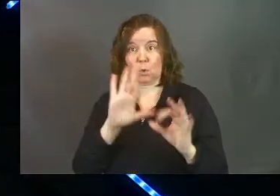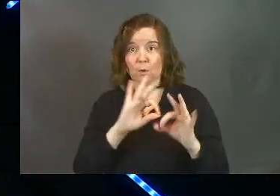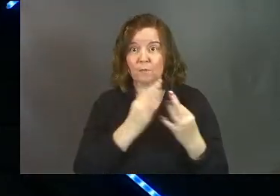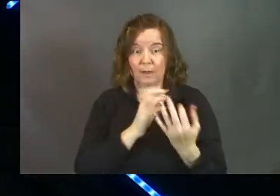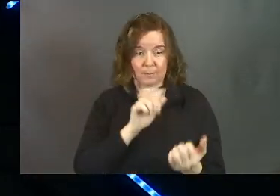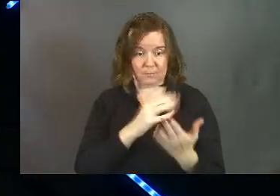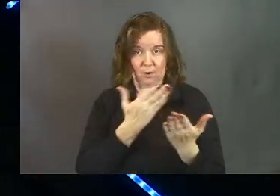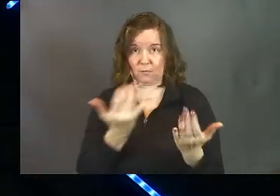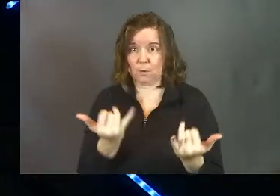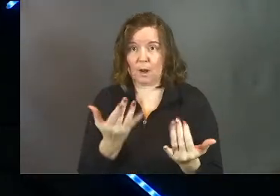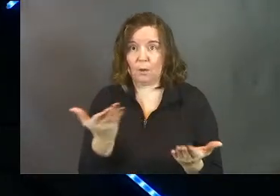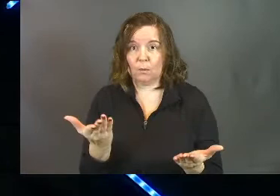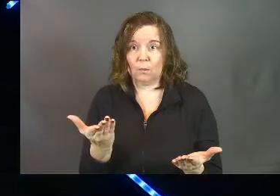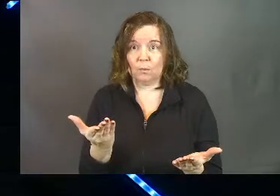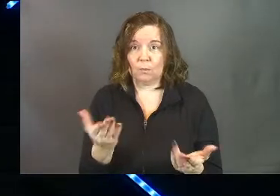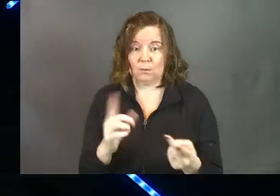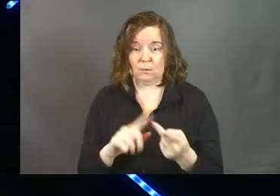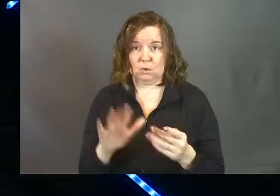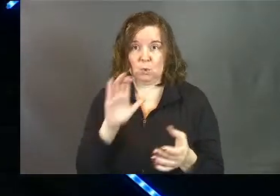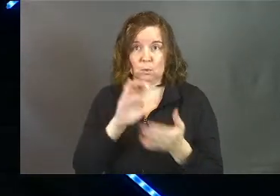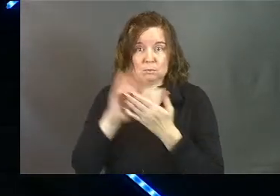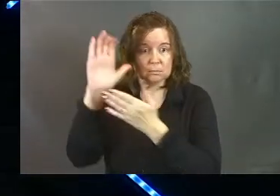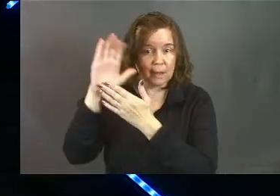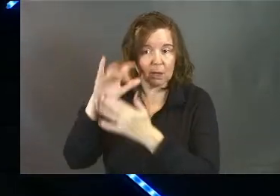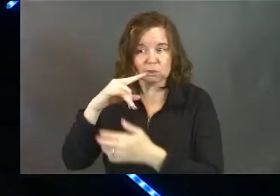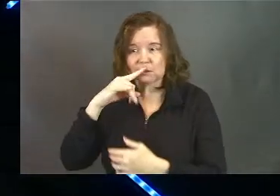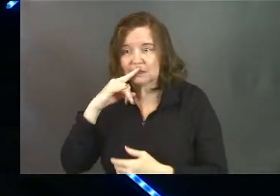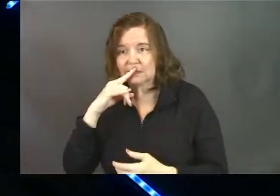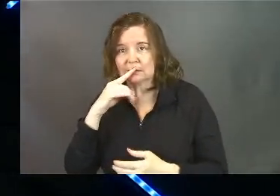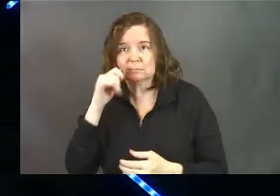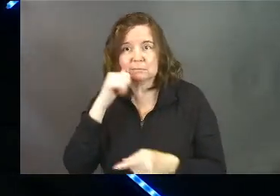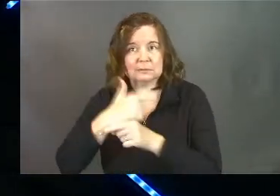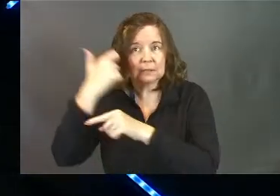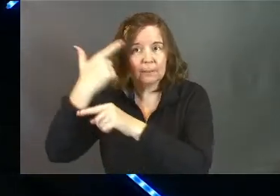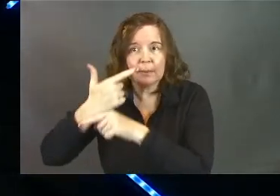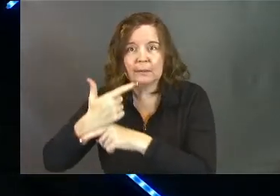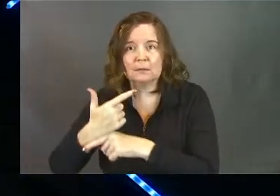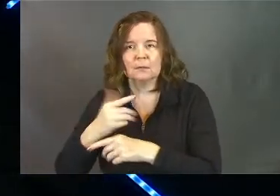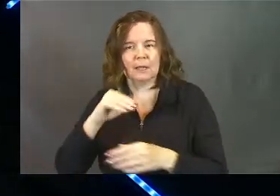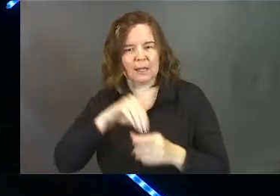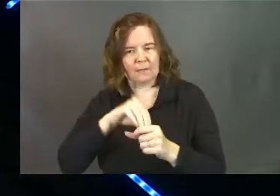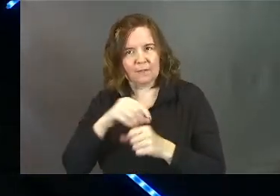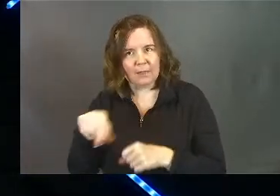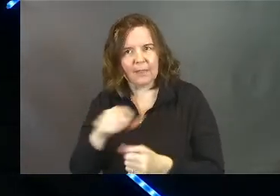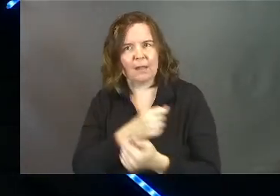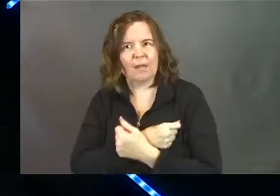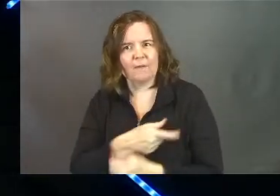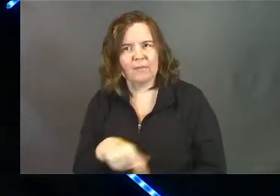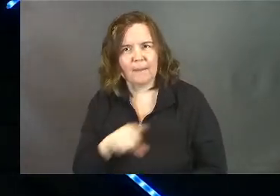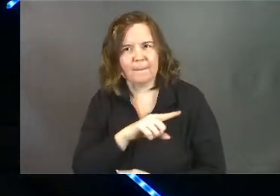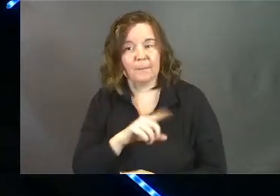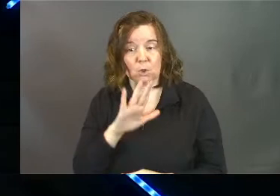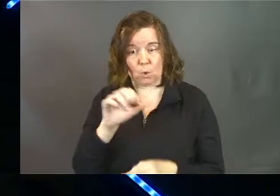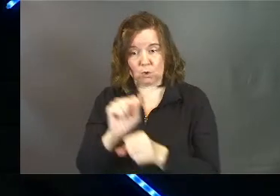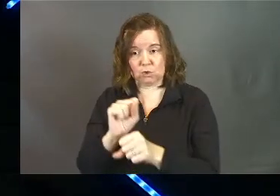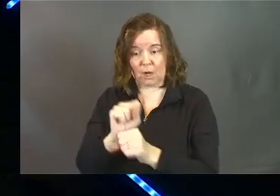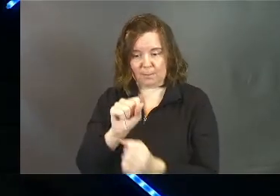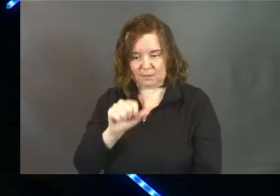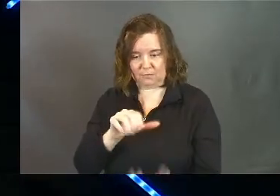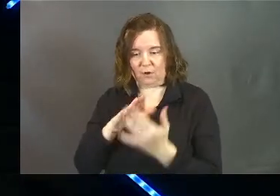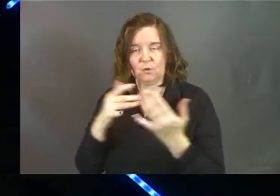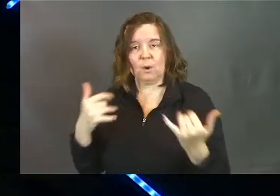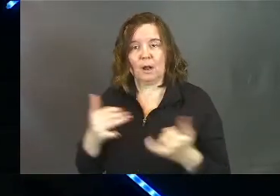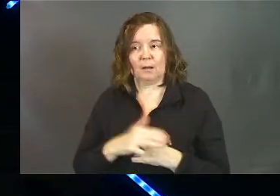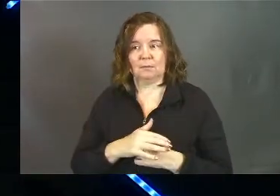family's in front of you right now. Like, your spouse, your kids, siblings. Invest into them. Love them. Your job is in front of you